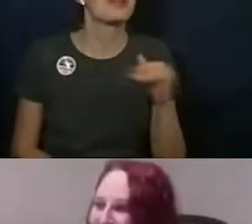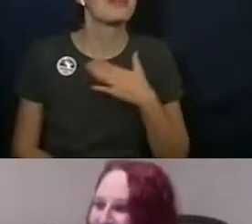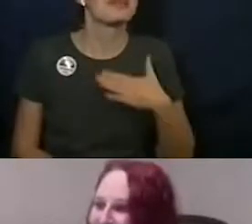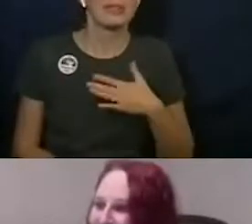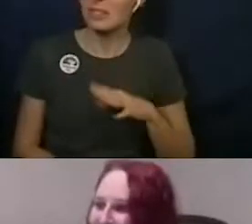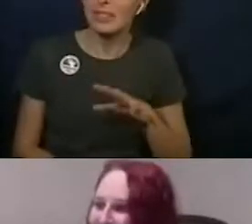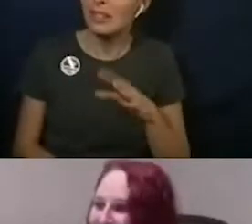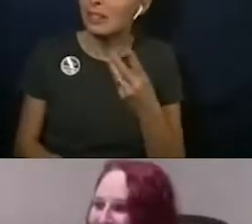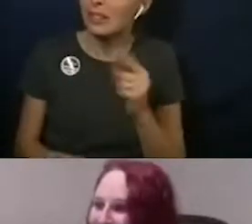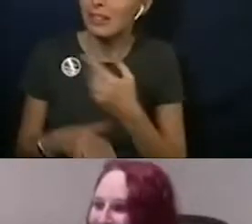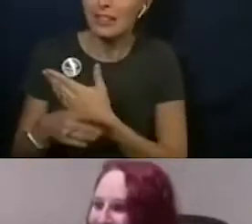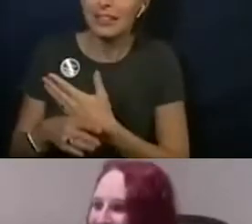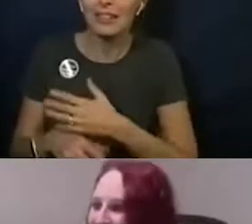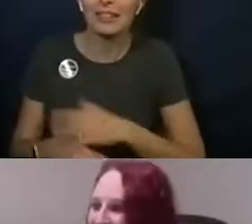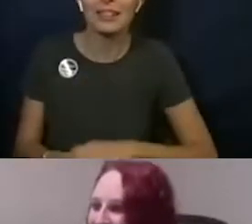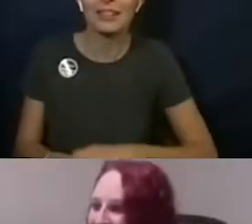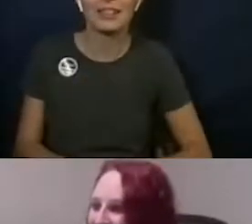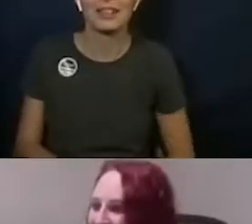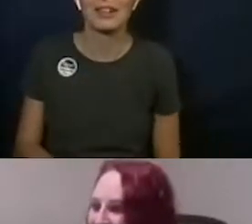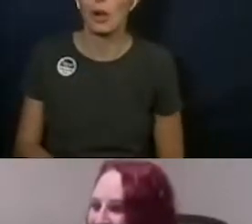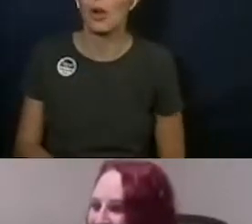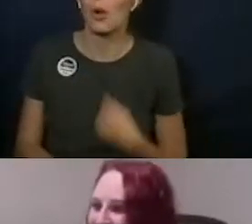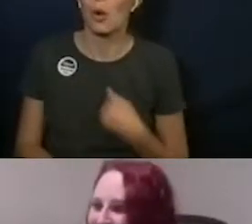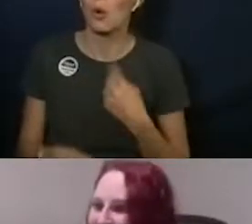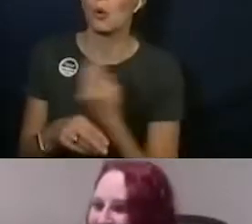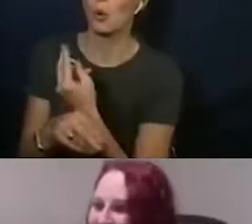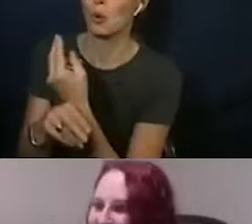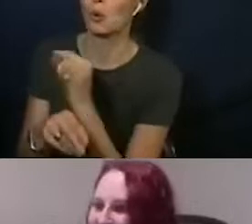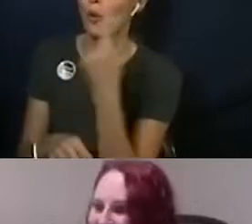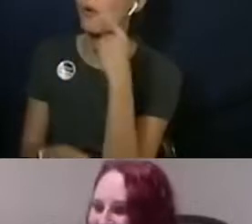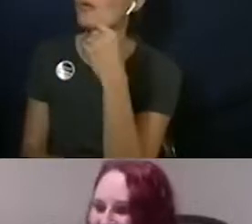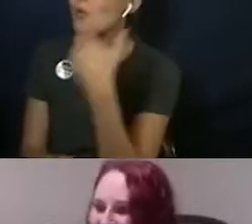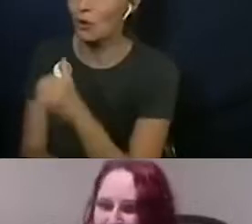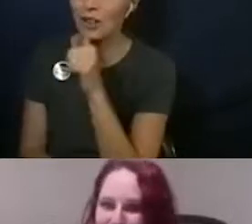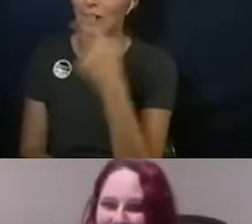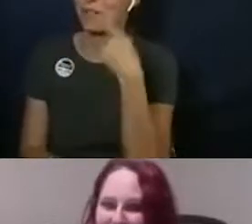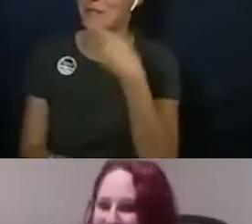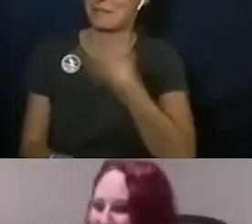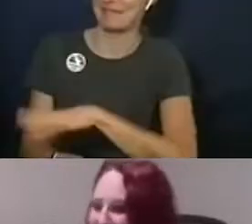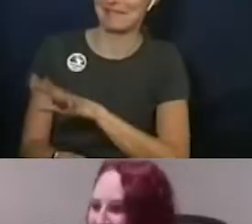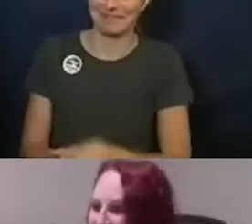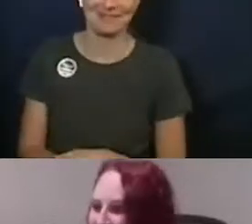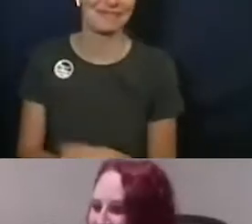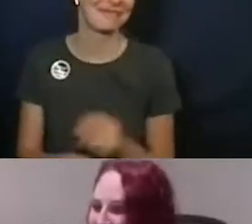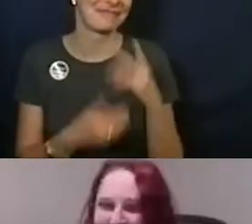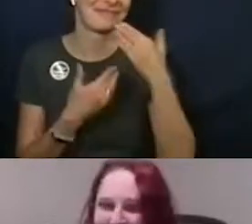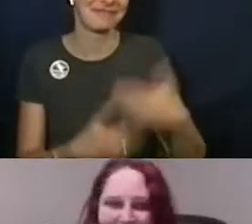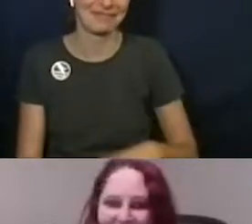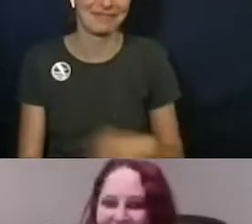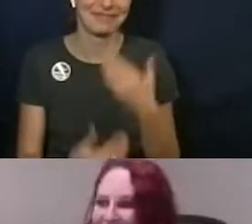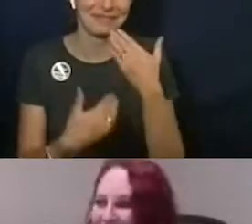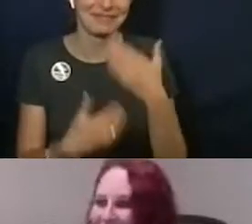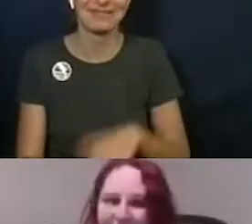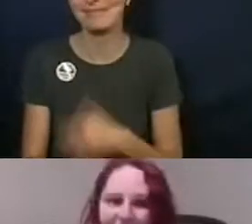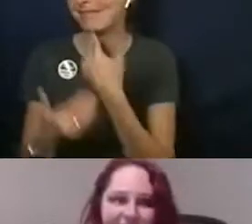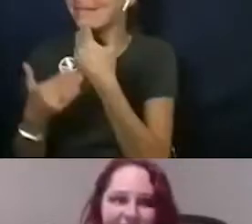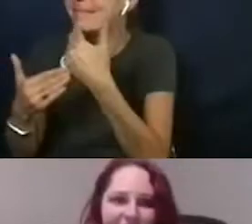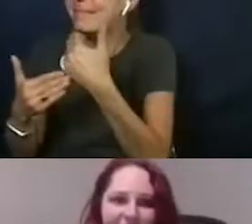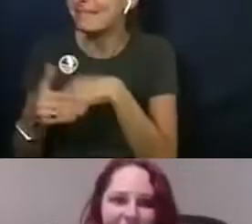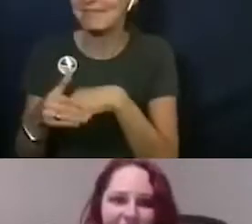really good causes. We've helped people who have been terribly impacted by